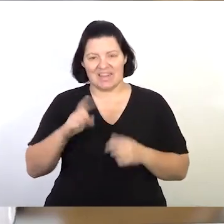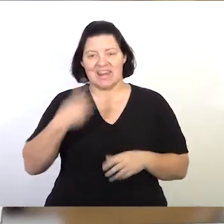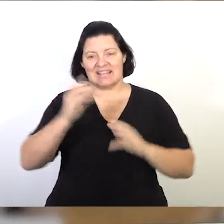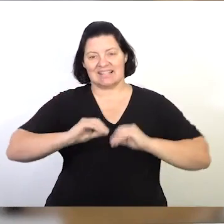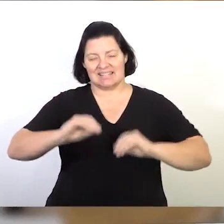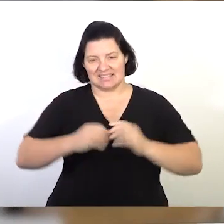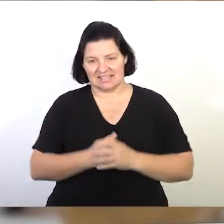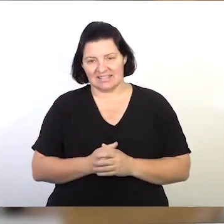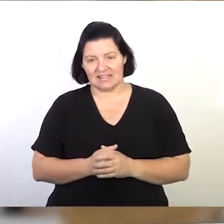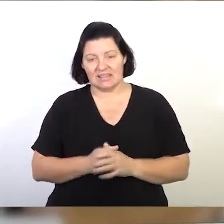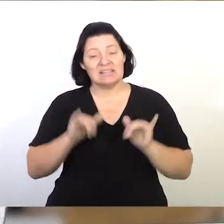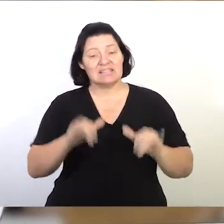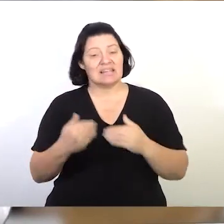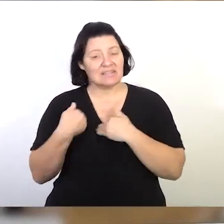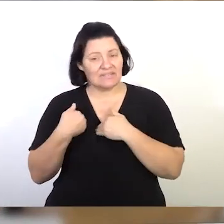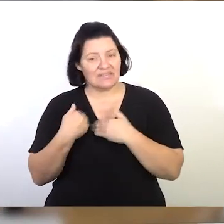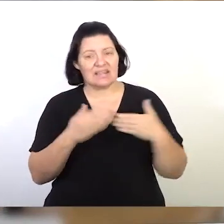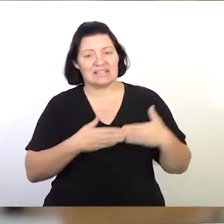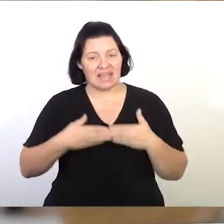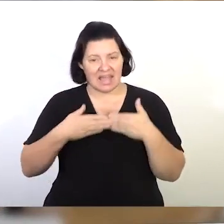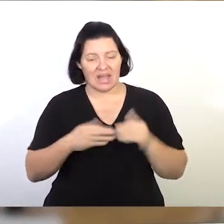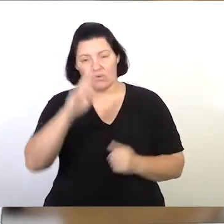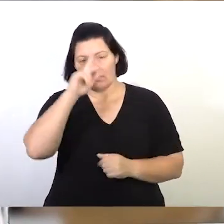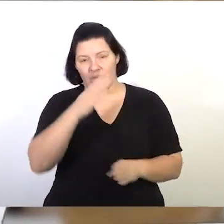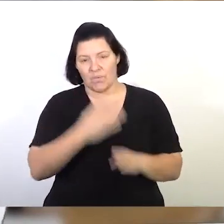Looking forward to our next lesson. Stay safe,